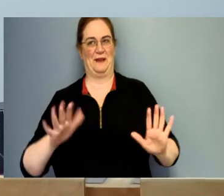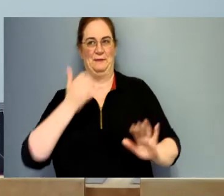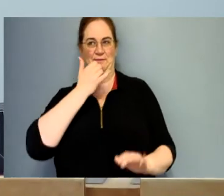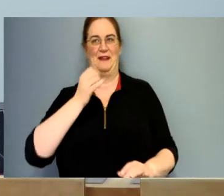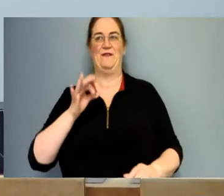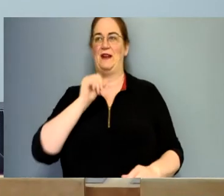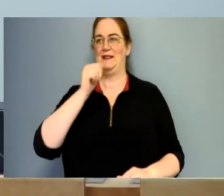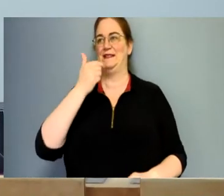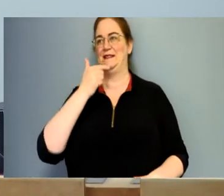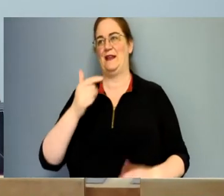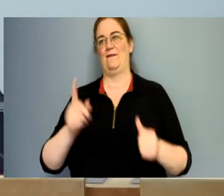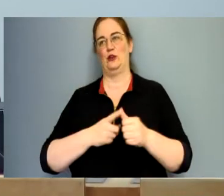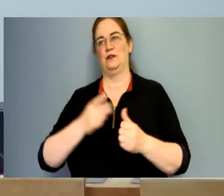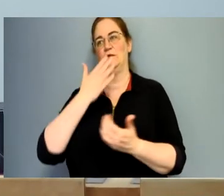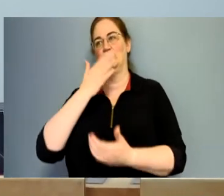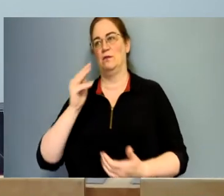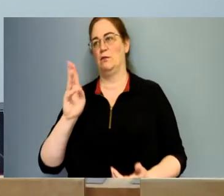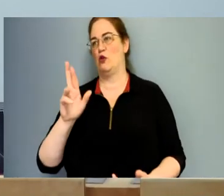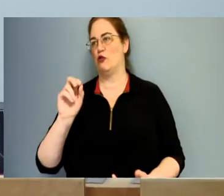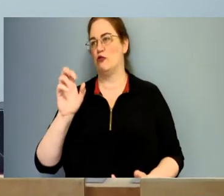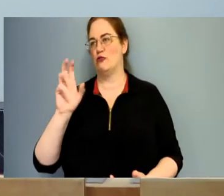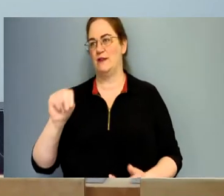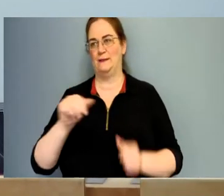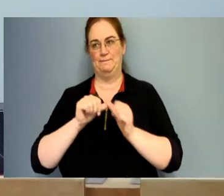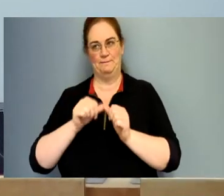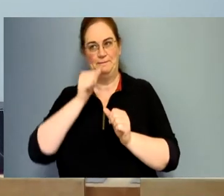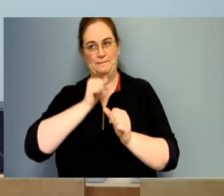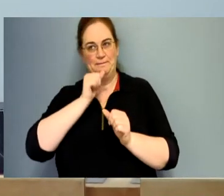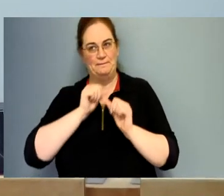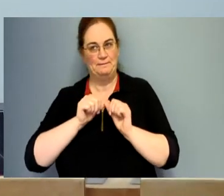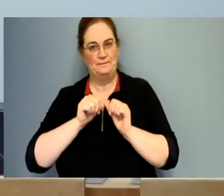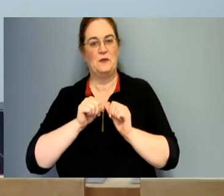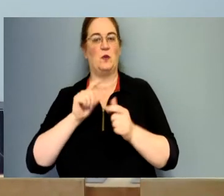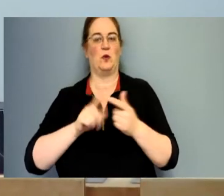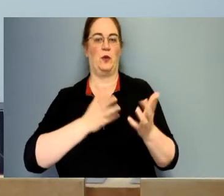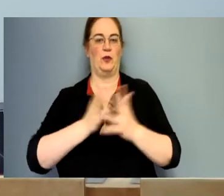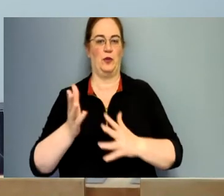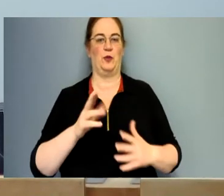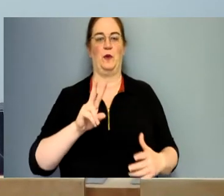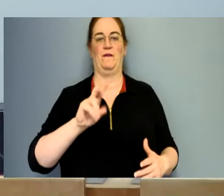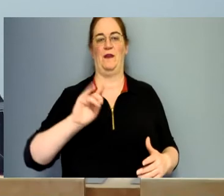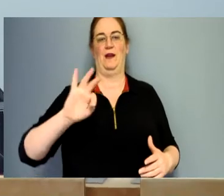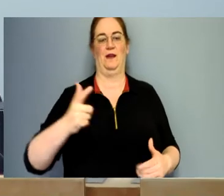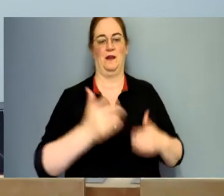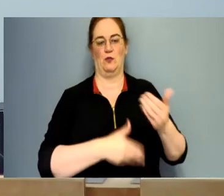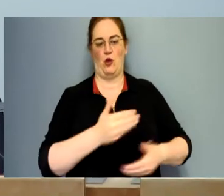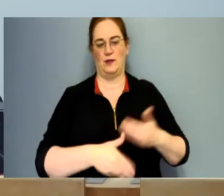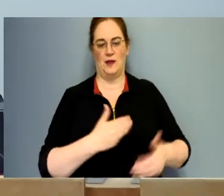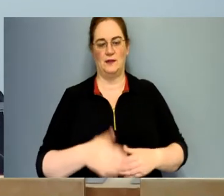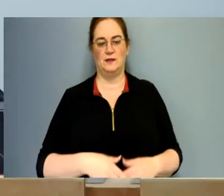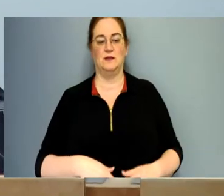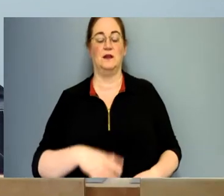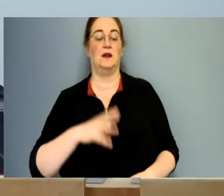thank you to Maureen for sticking around while we went through the vetting process. And I will say, I